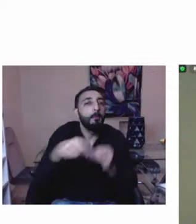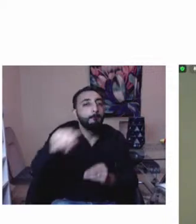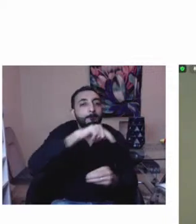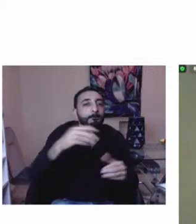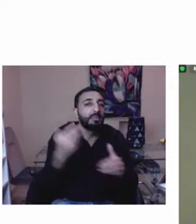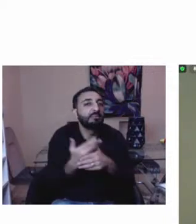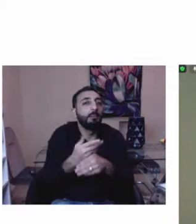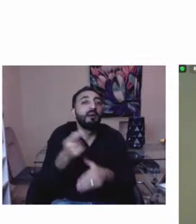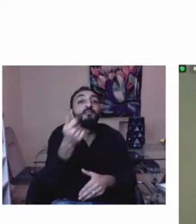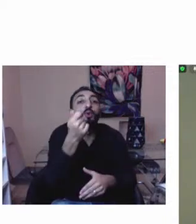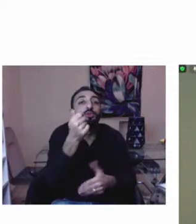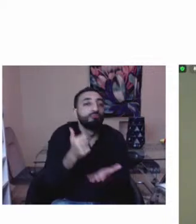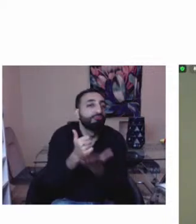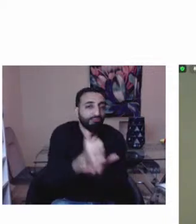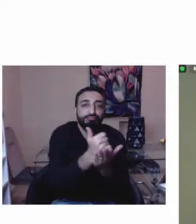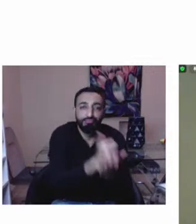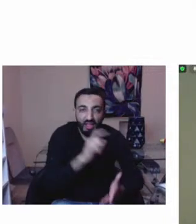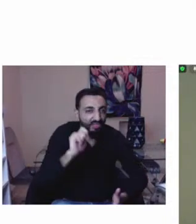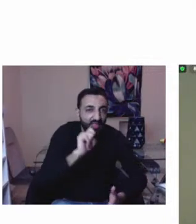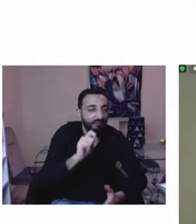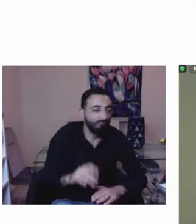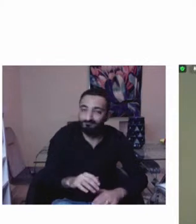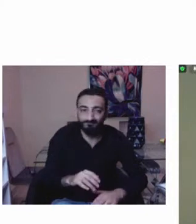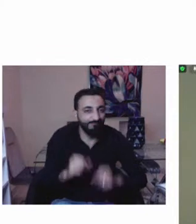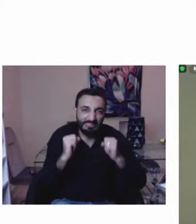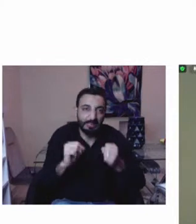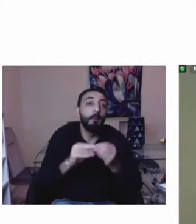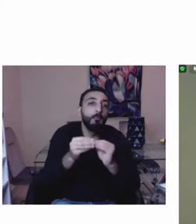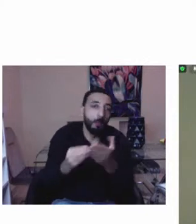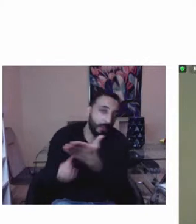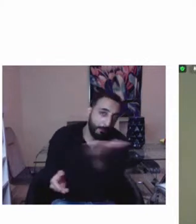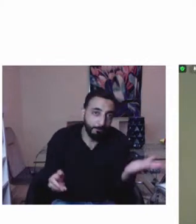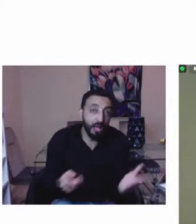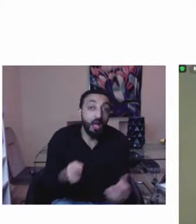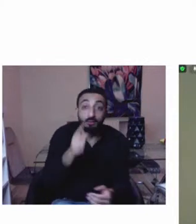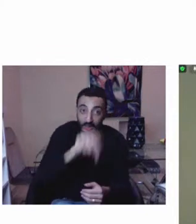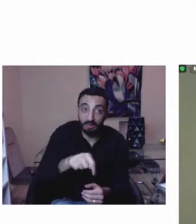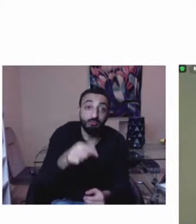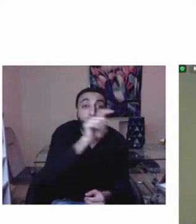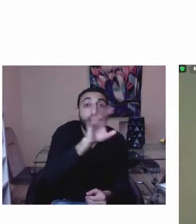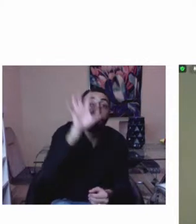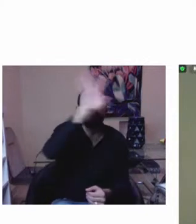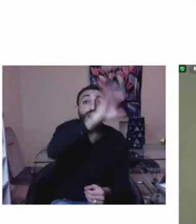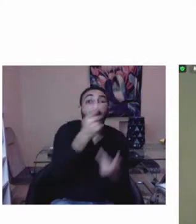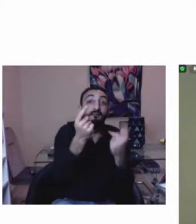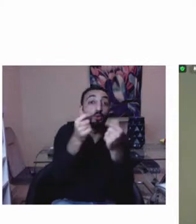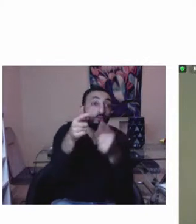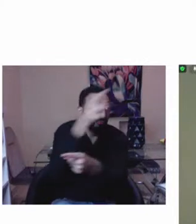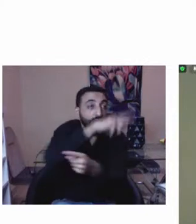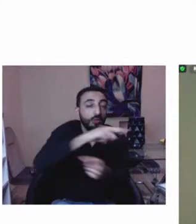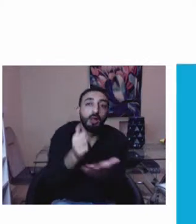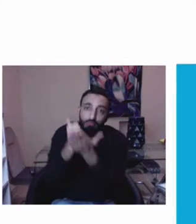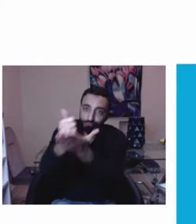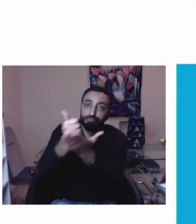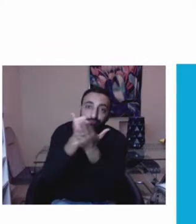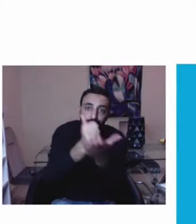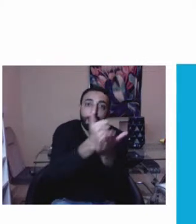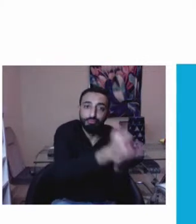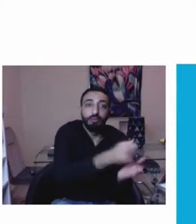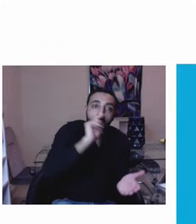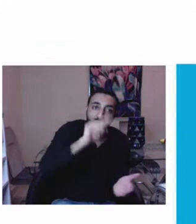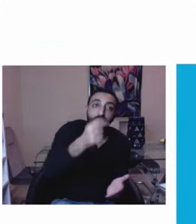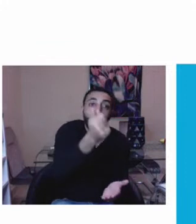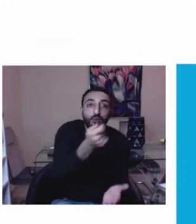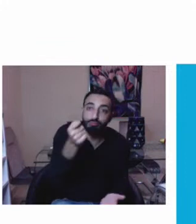the donors must create systems. Unfortunately, the connection